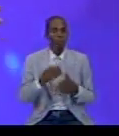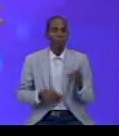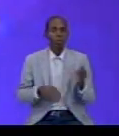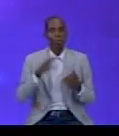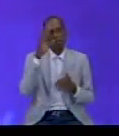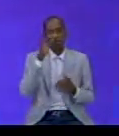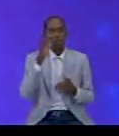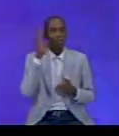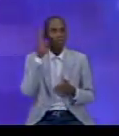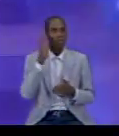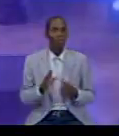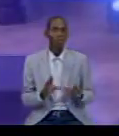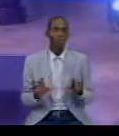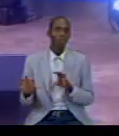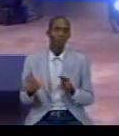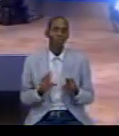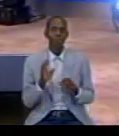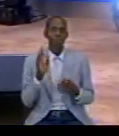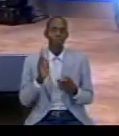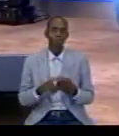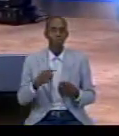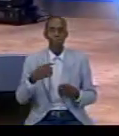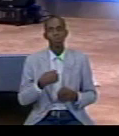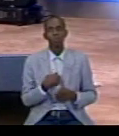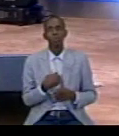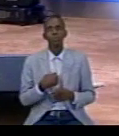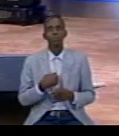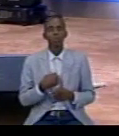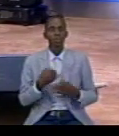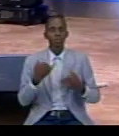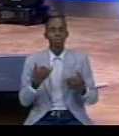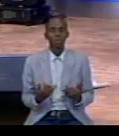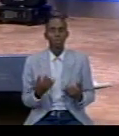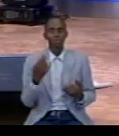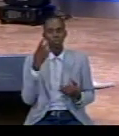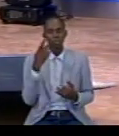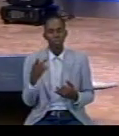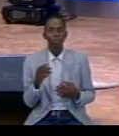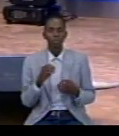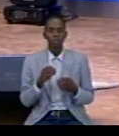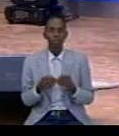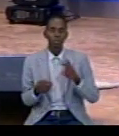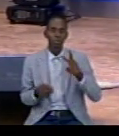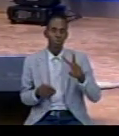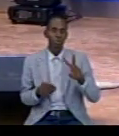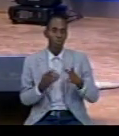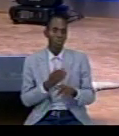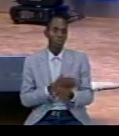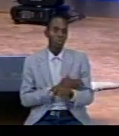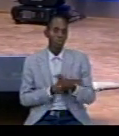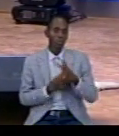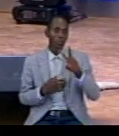what man shall do unto me. We're coming to the next point there. That's number two now. Number two is the